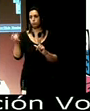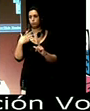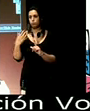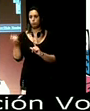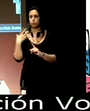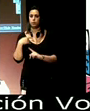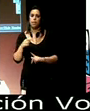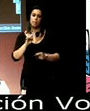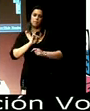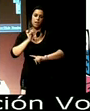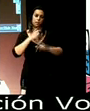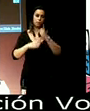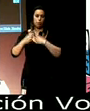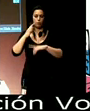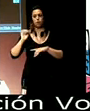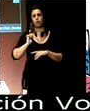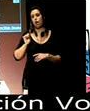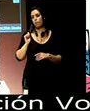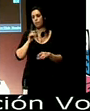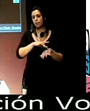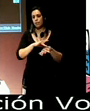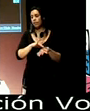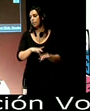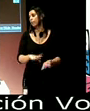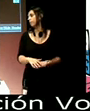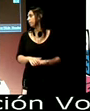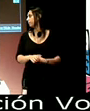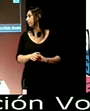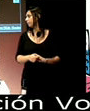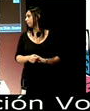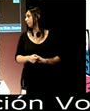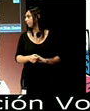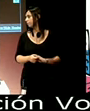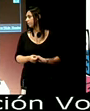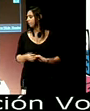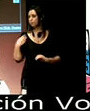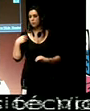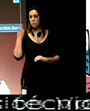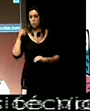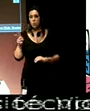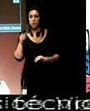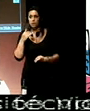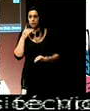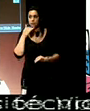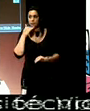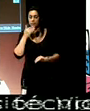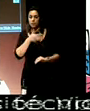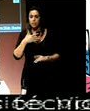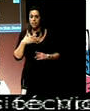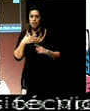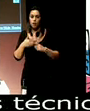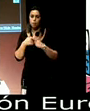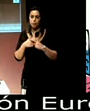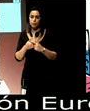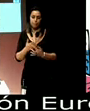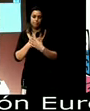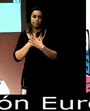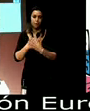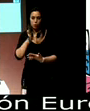where you can get much more information. That's what I wanted to say.